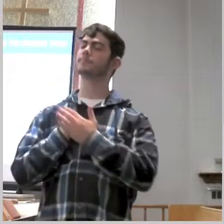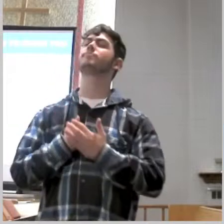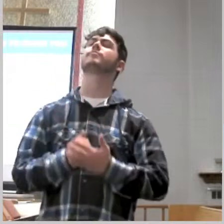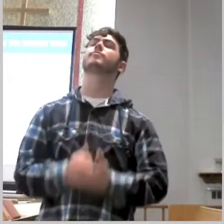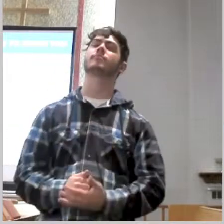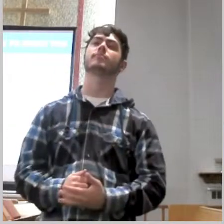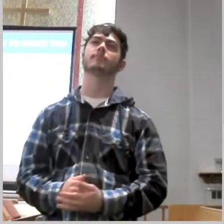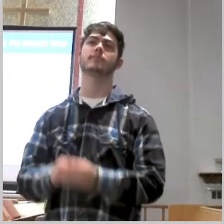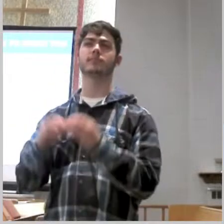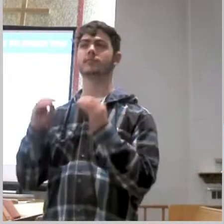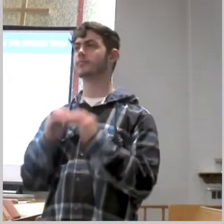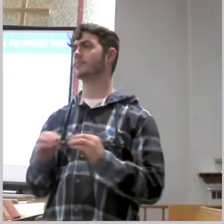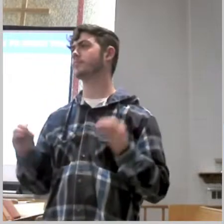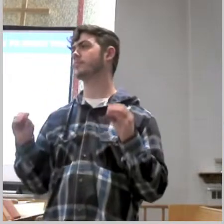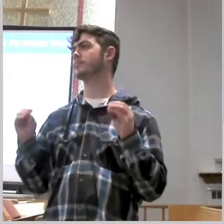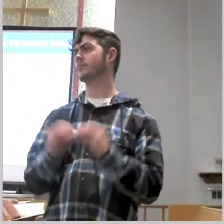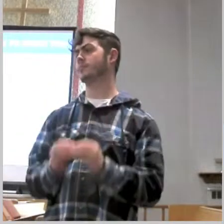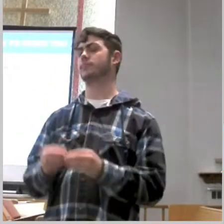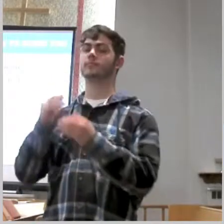Jesus, draw